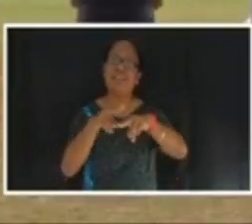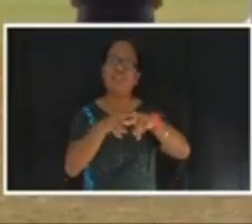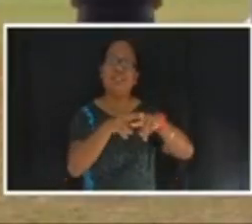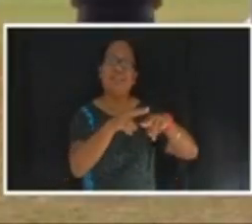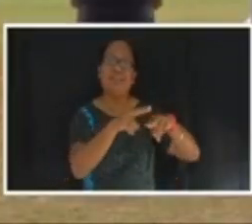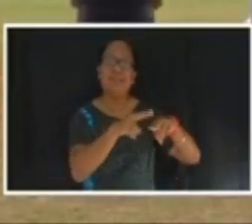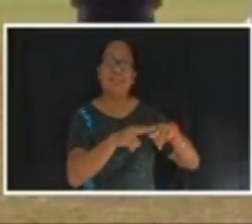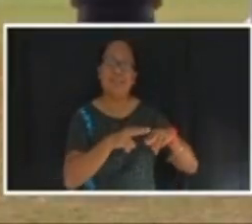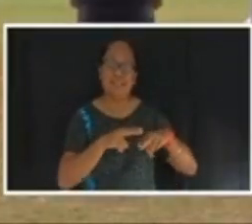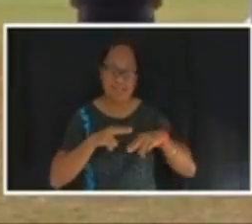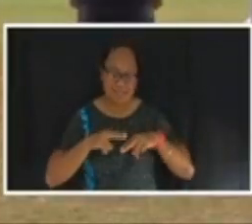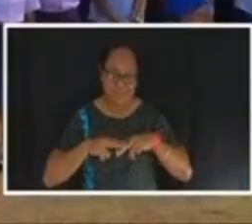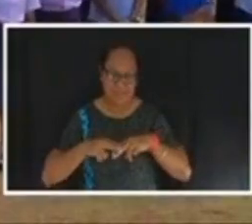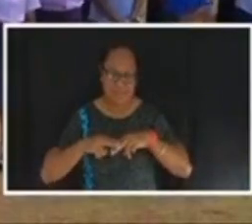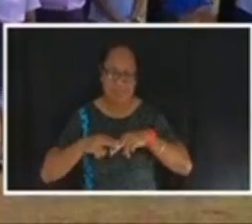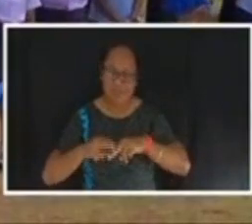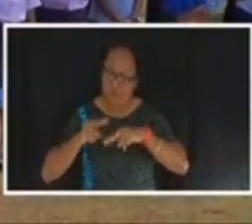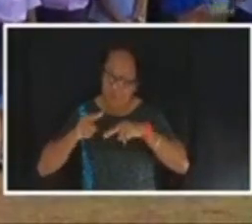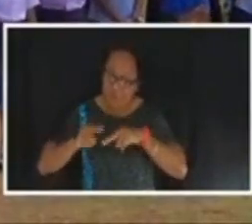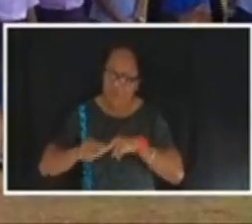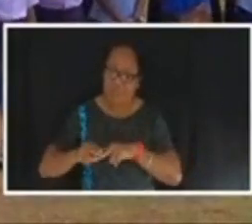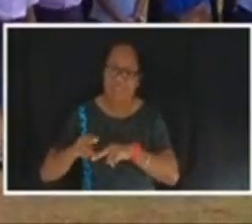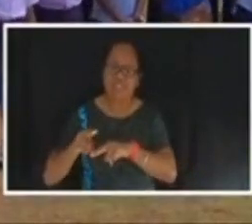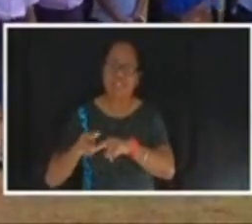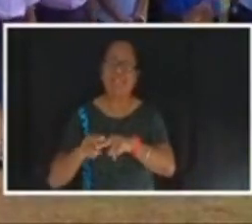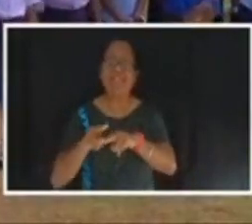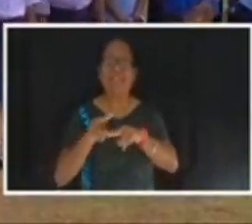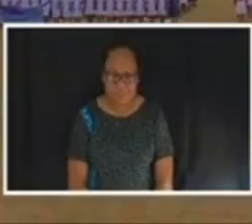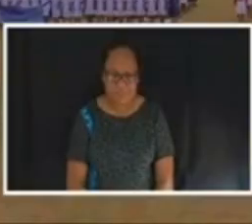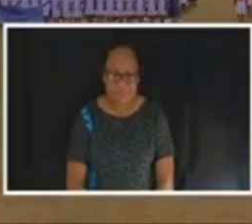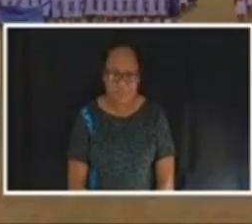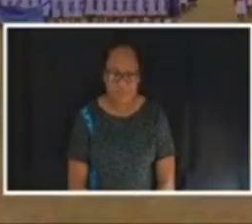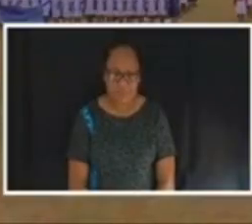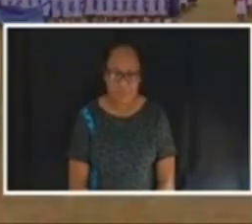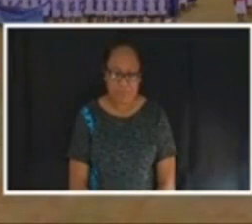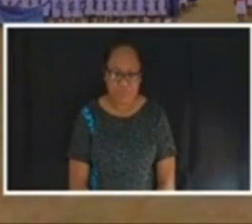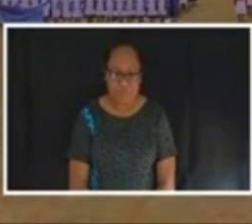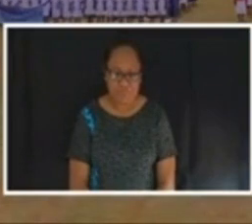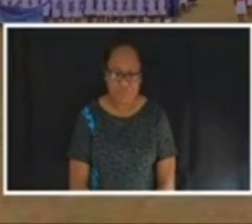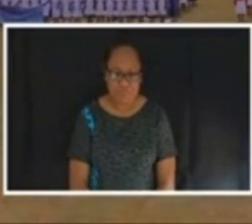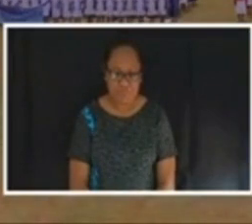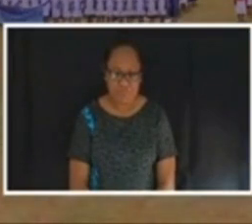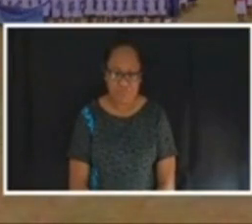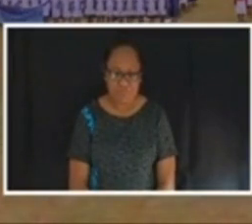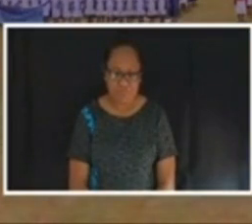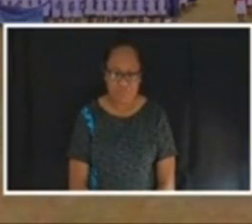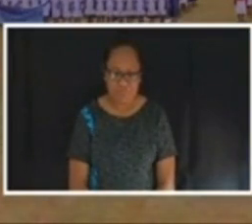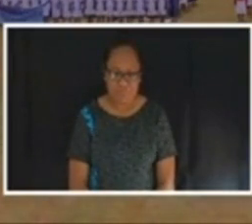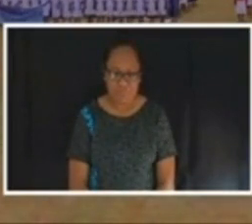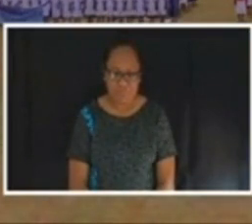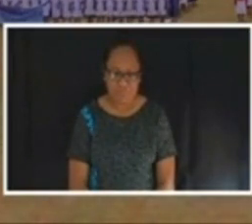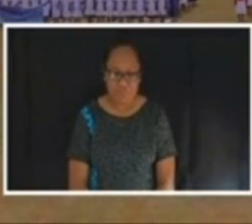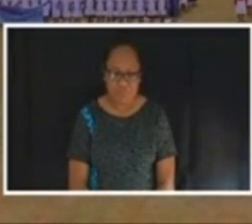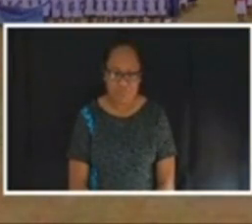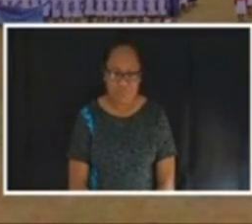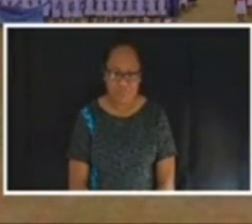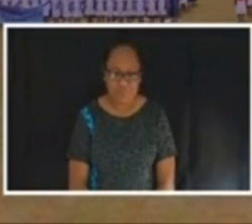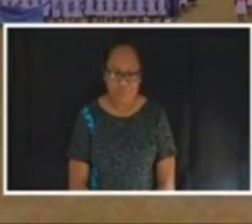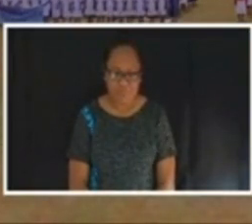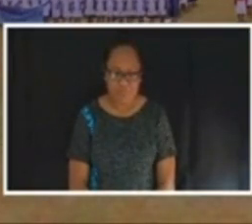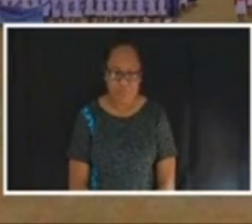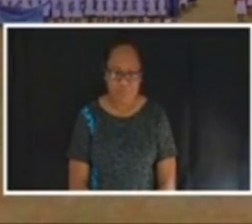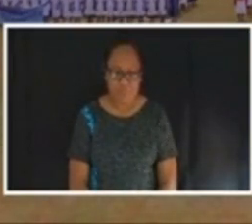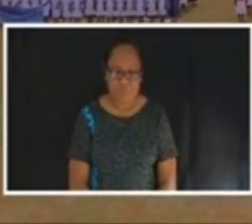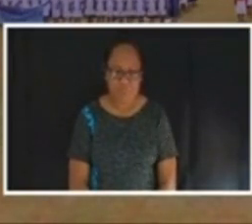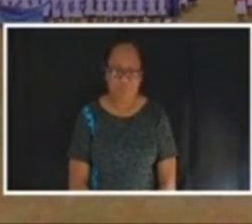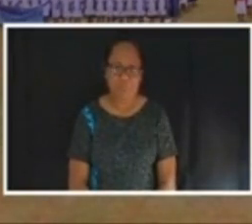retired Churchi Conrote reminded Fijians to reflect on the immense intent and value of our constitution and appreciate the rights that it affords and